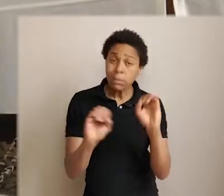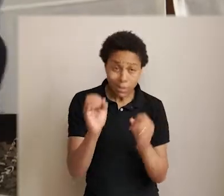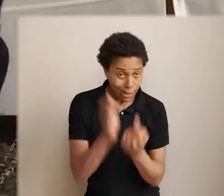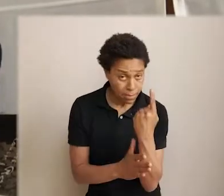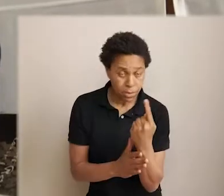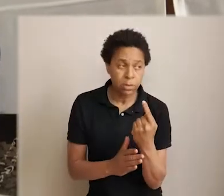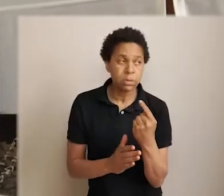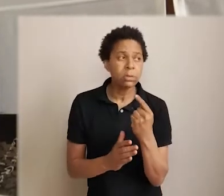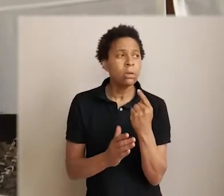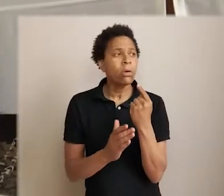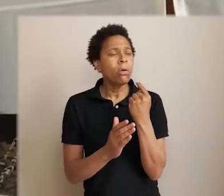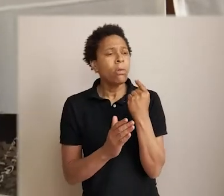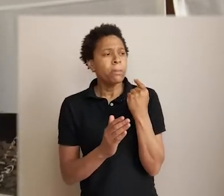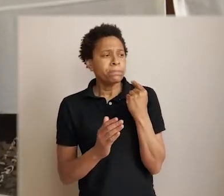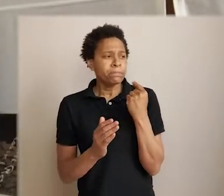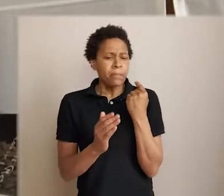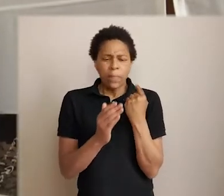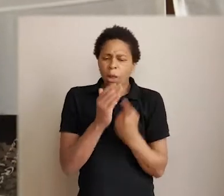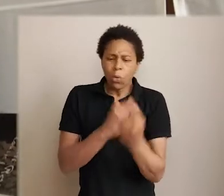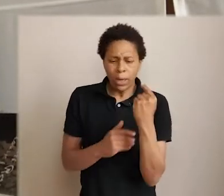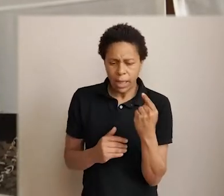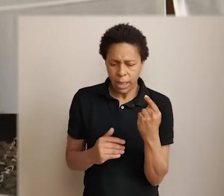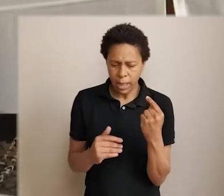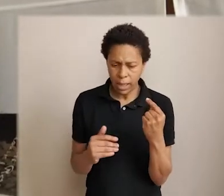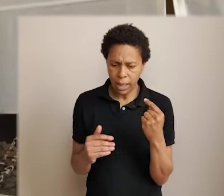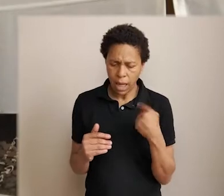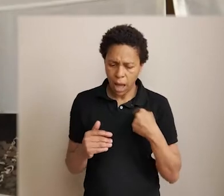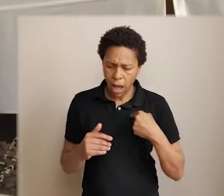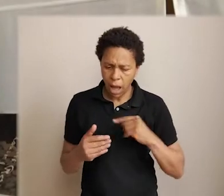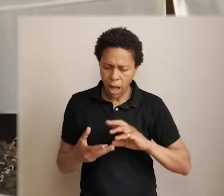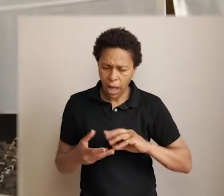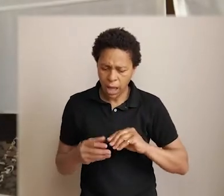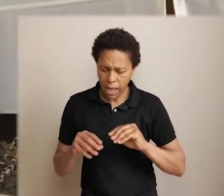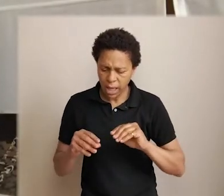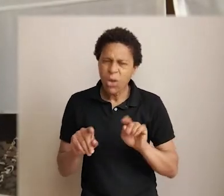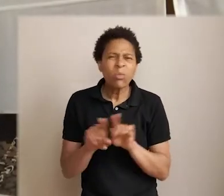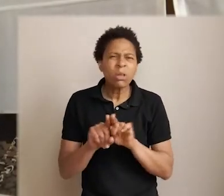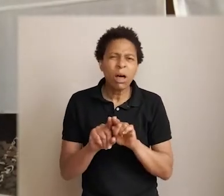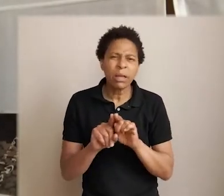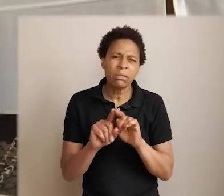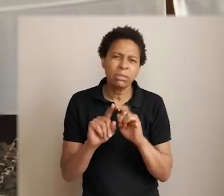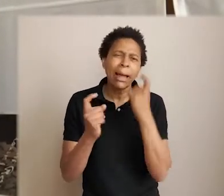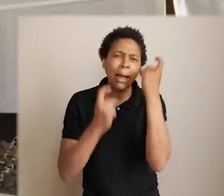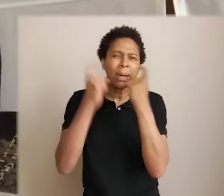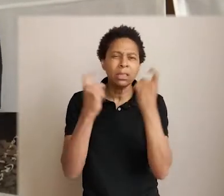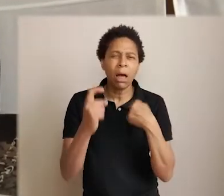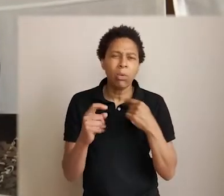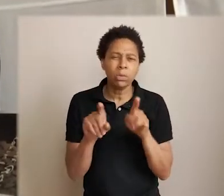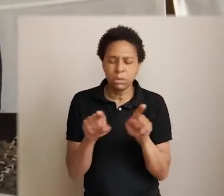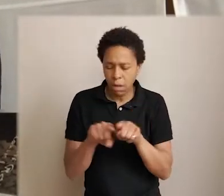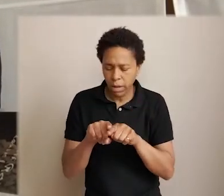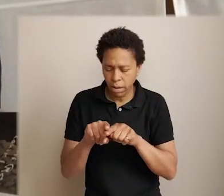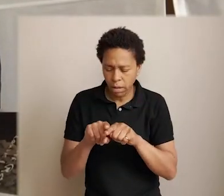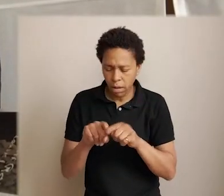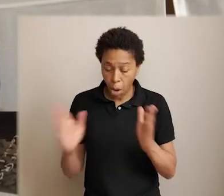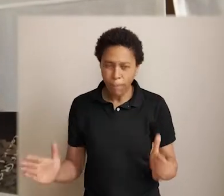I actually opened the box at that point. I opened the box, but I didn't do it in a massively aggressive way. I'm not